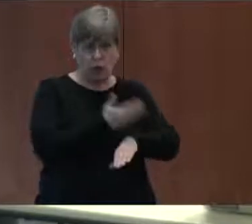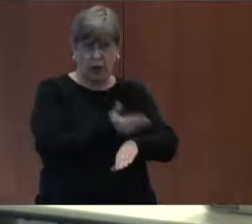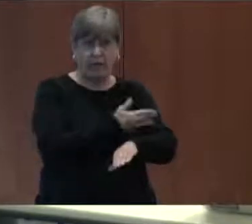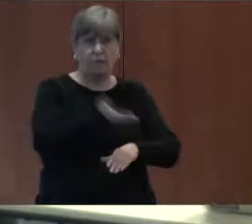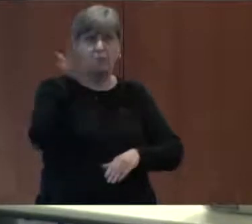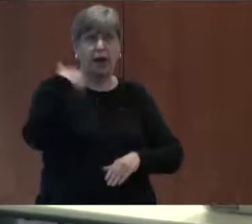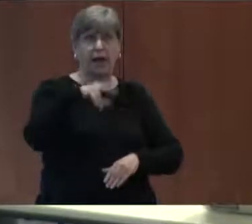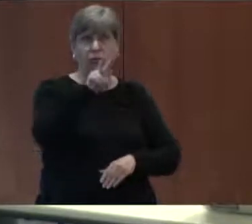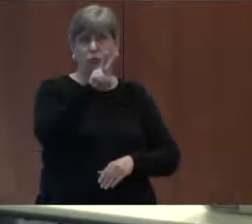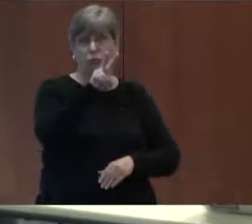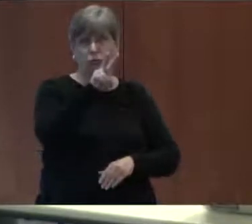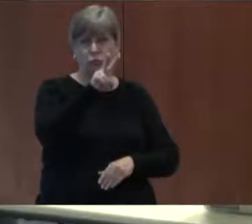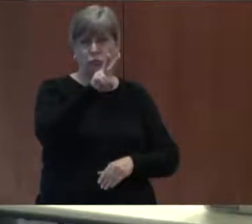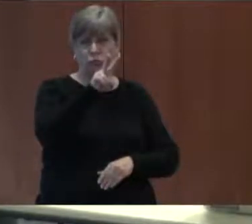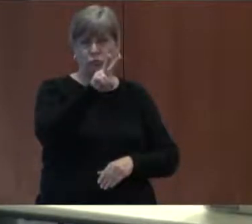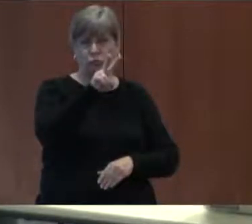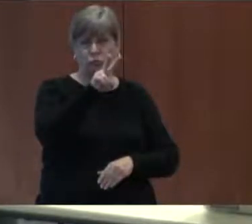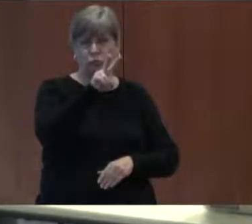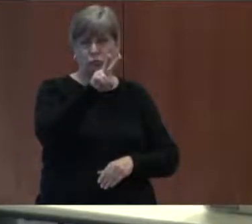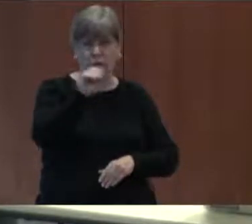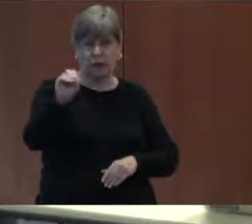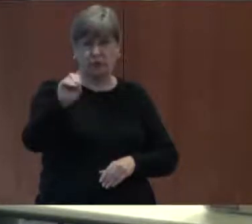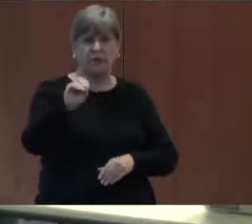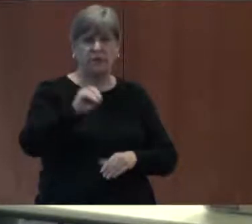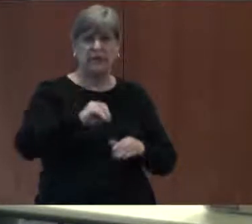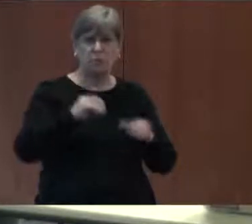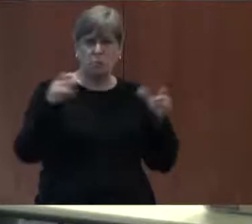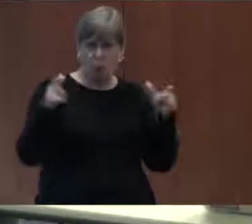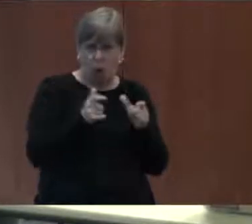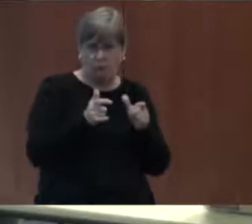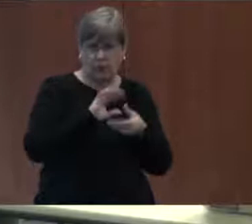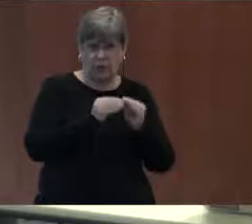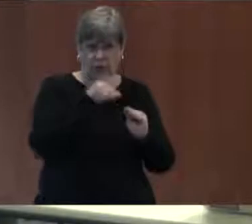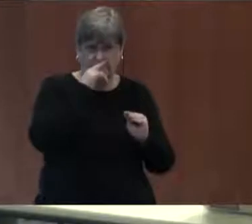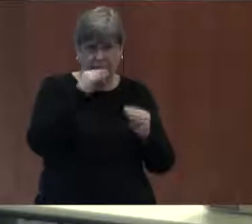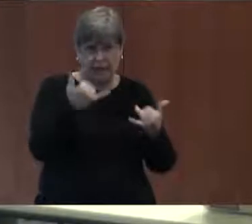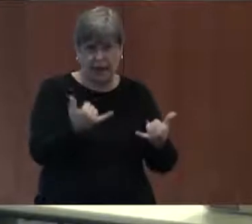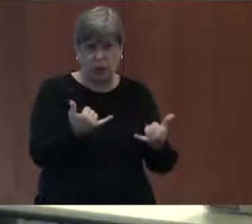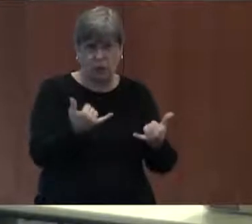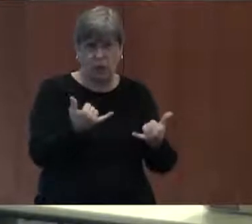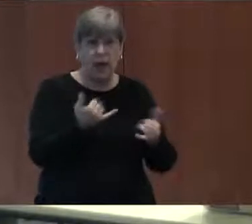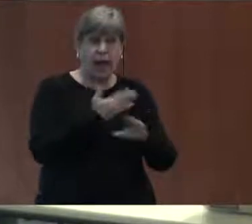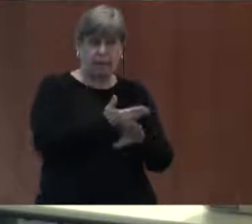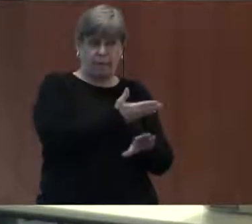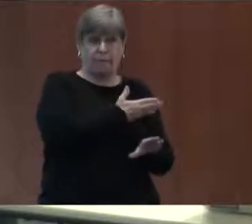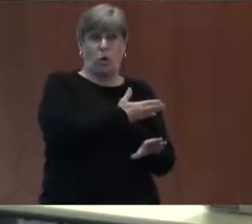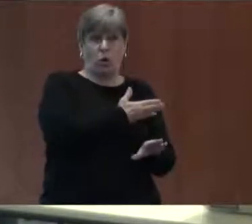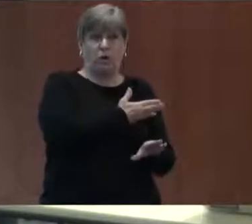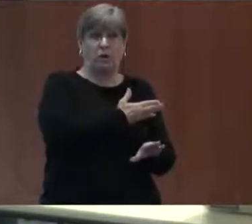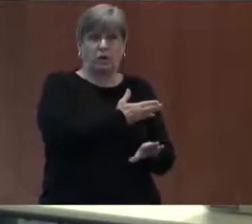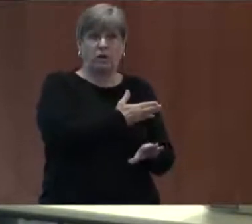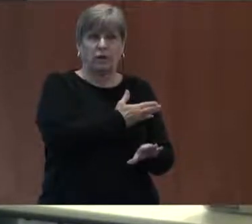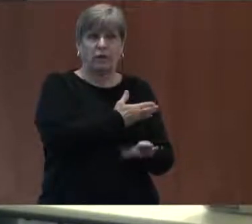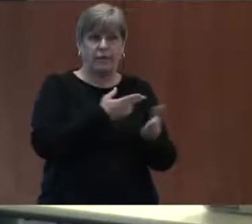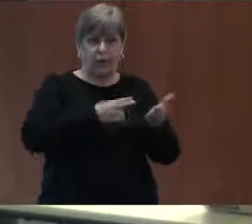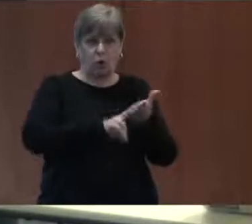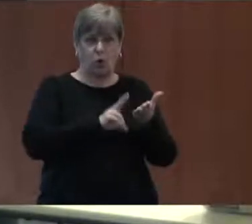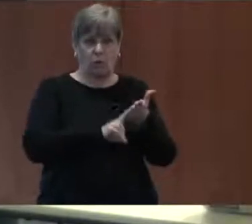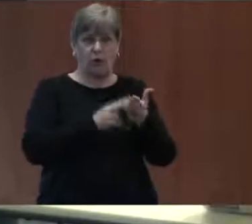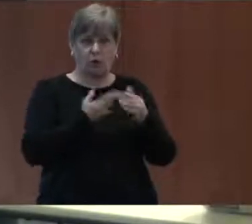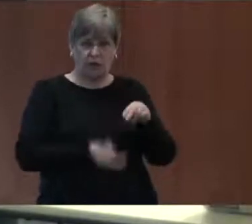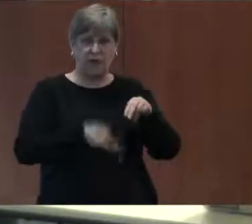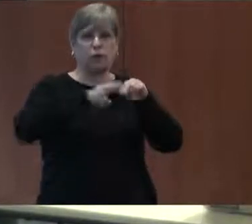renovated in 2000, it's just a little undersized for the number of kids in the student. Even before the enrollment was